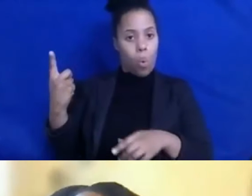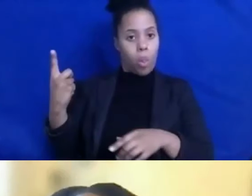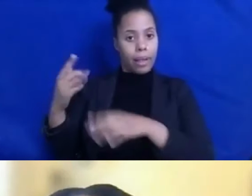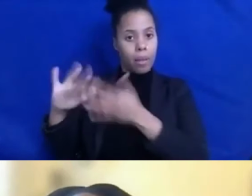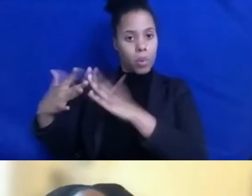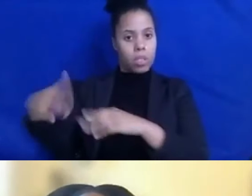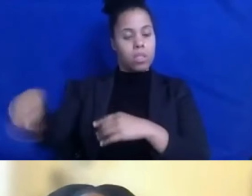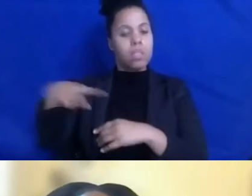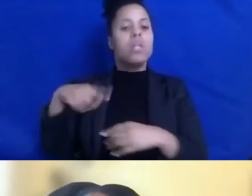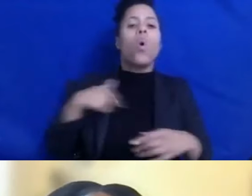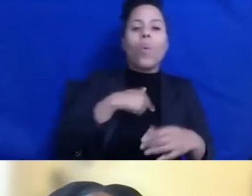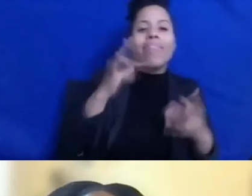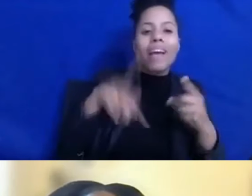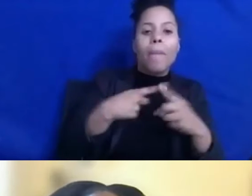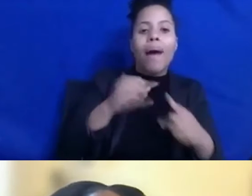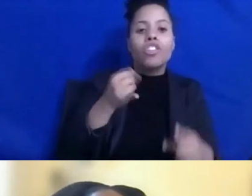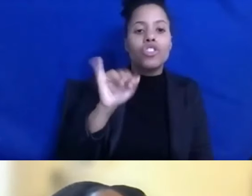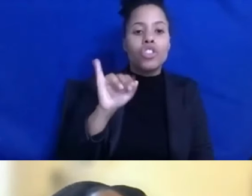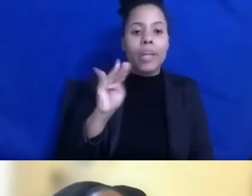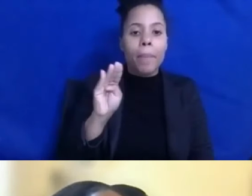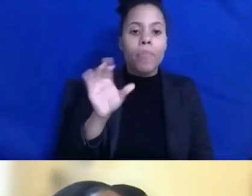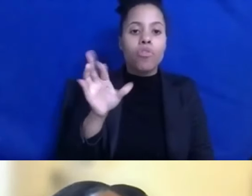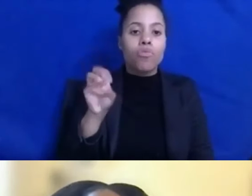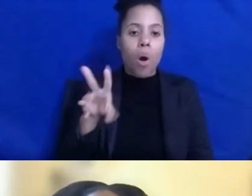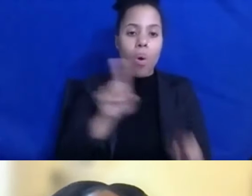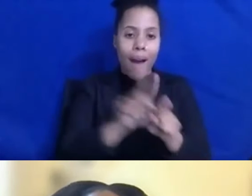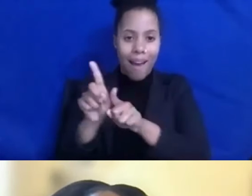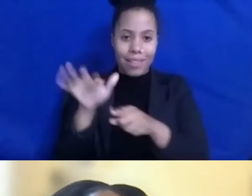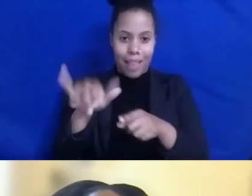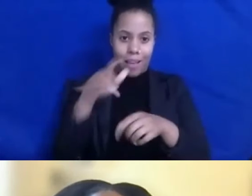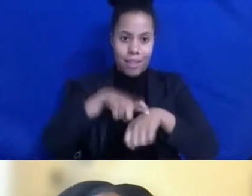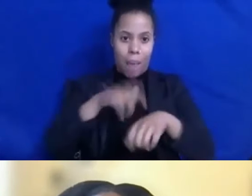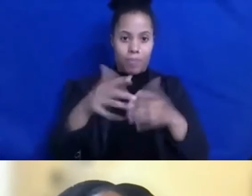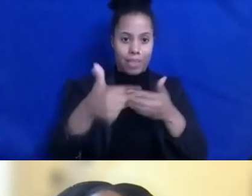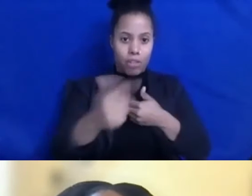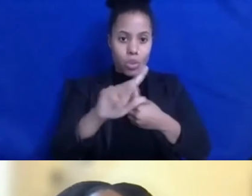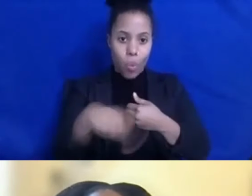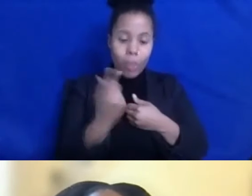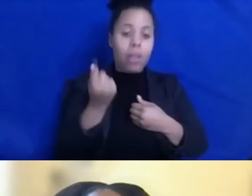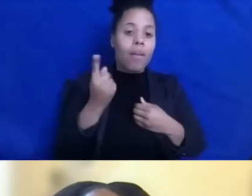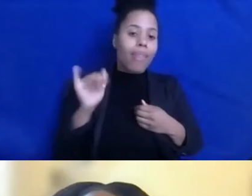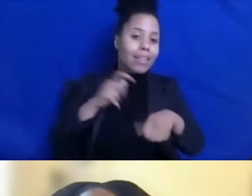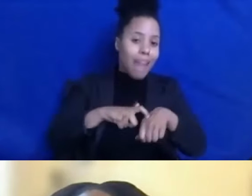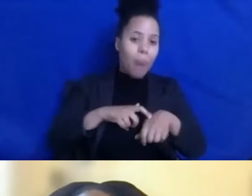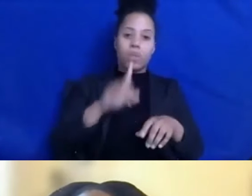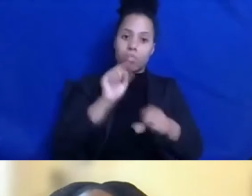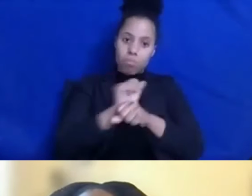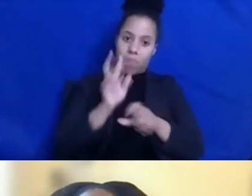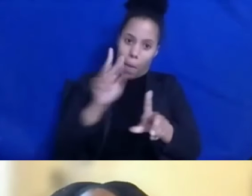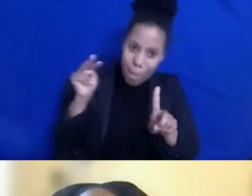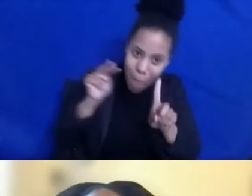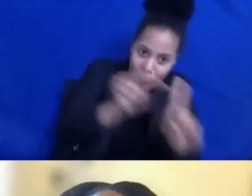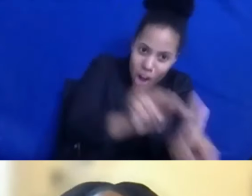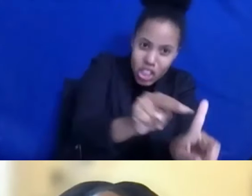know, the era of segregation, but so much of segregation was a tool to actually monitor and surveil and criminalize